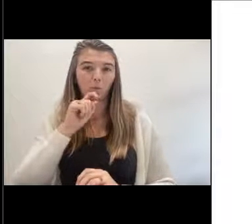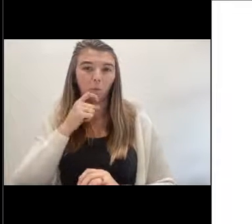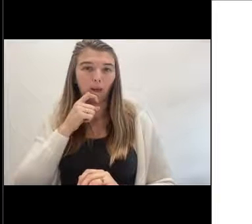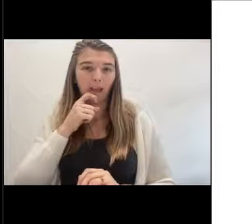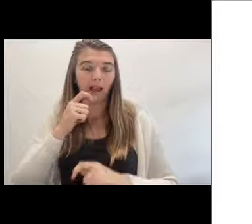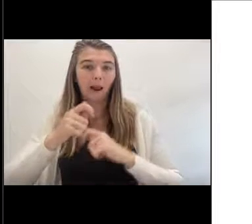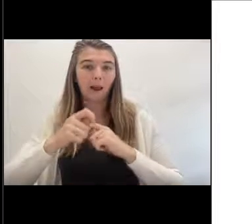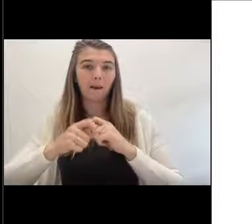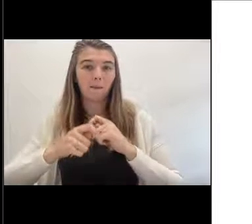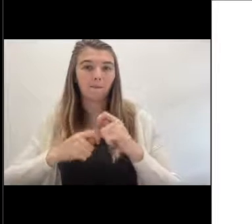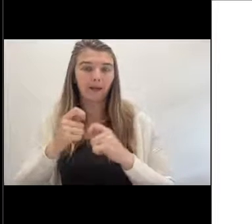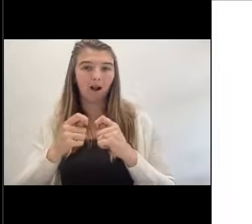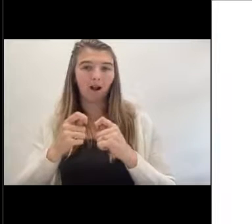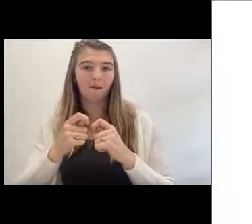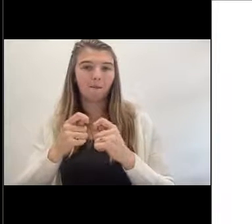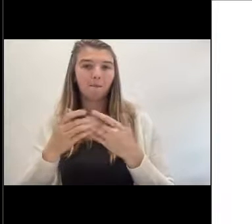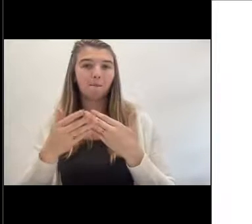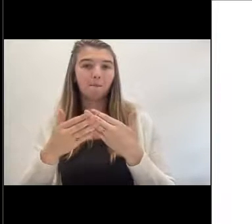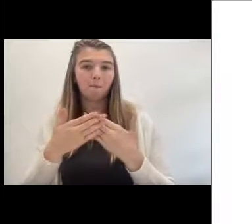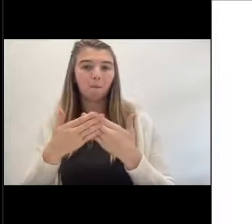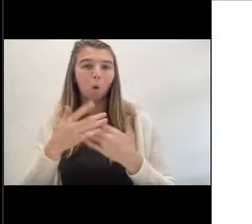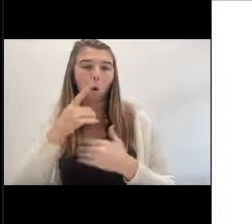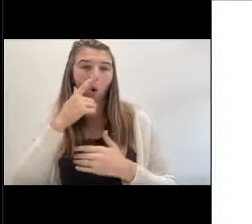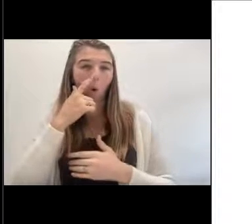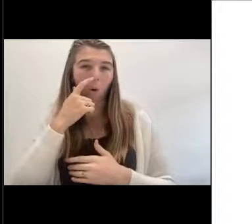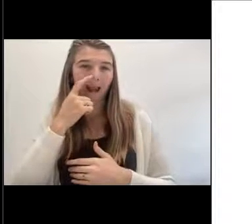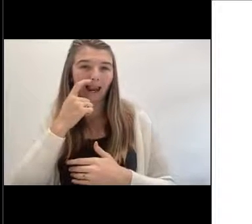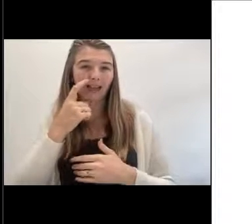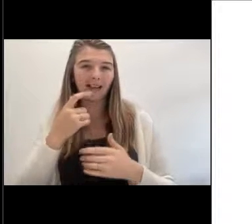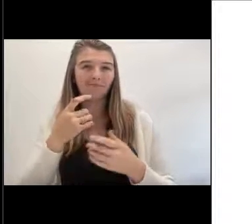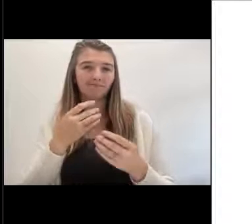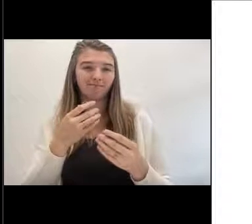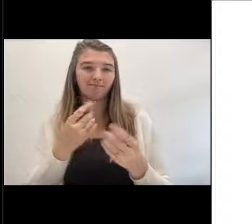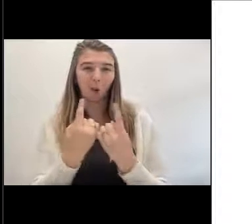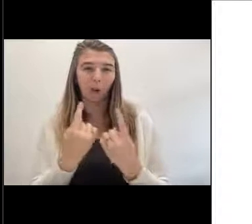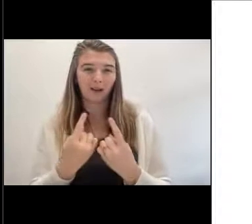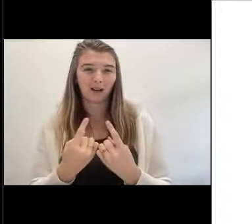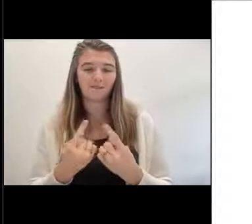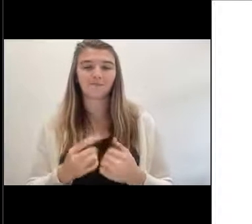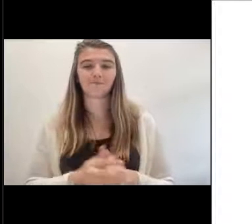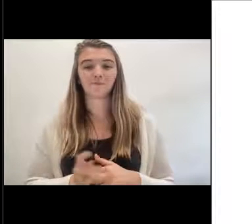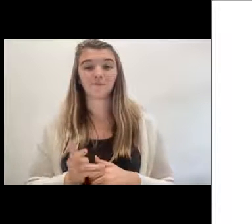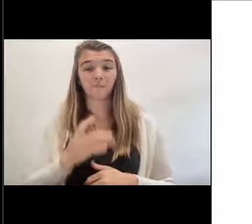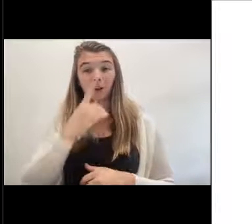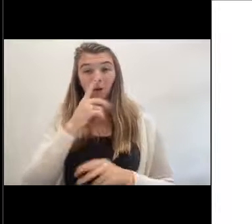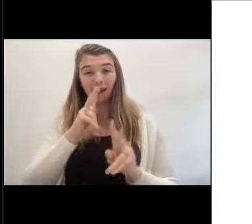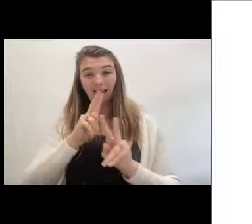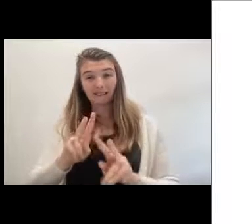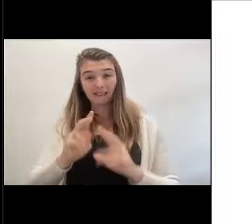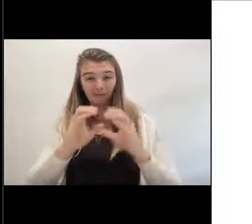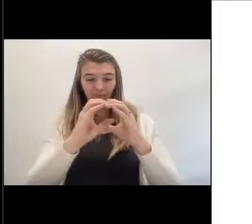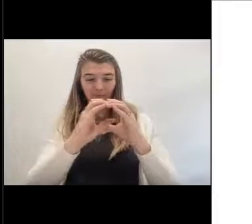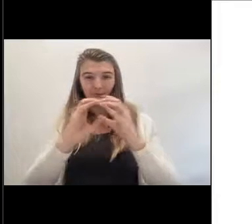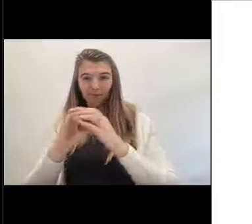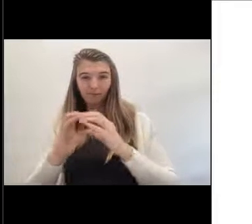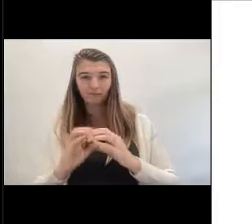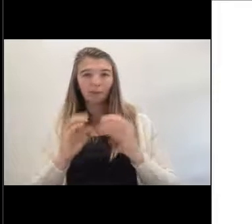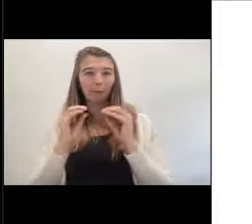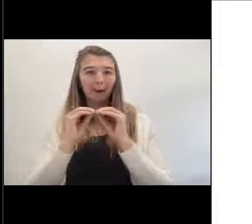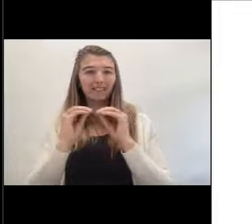monomers, you will get more oilier polymer. And you can see here these lovely bacteria with these blobs that look like